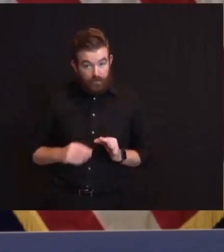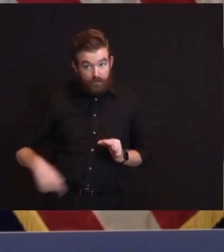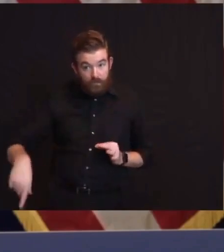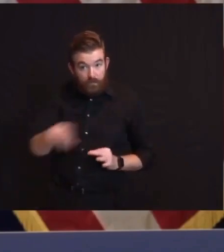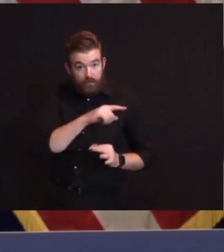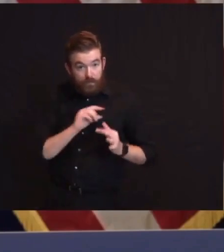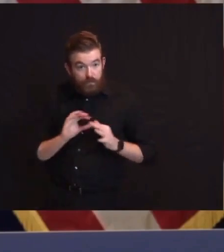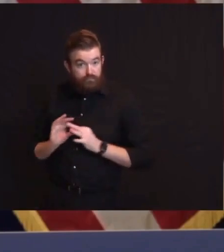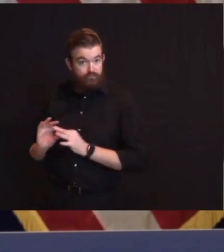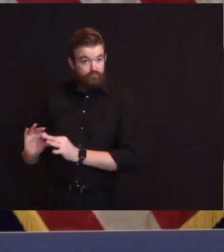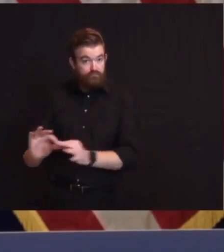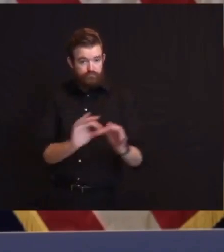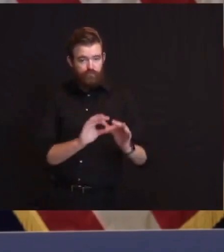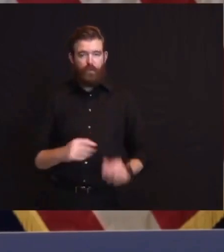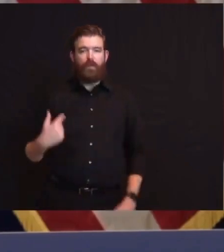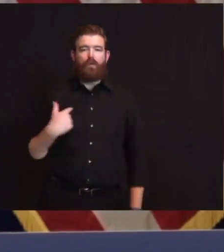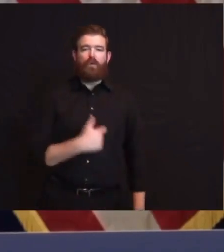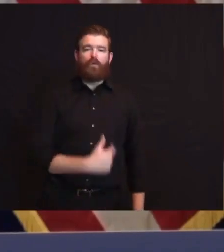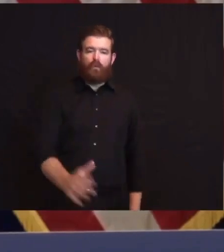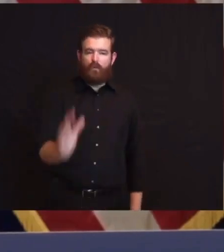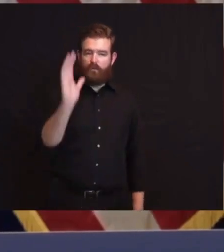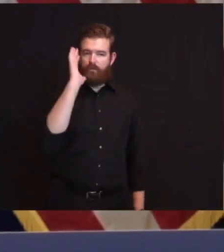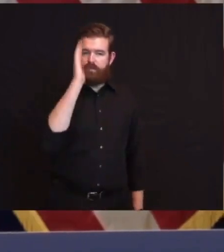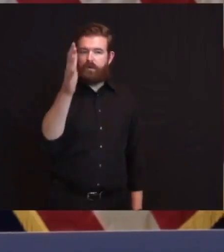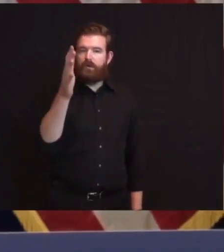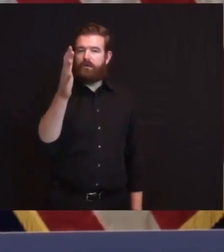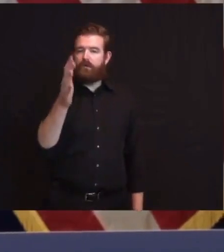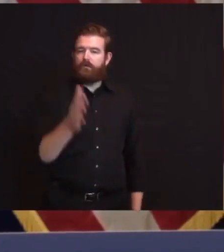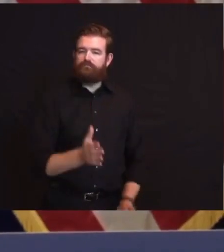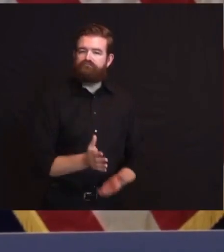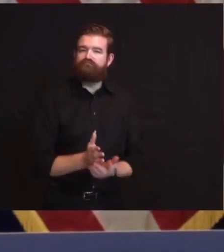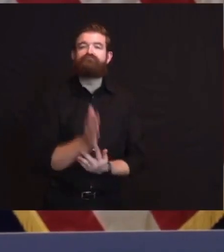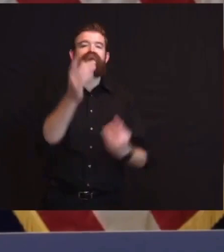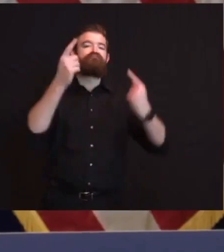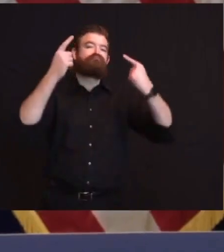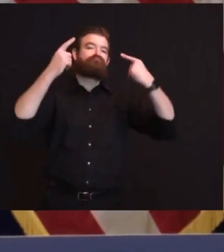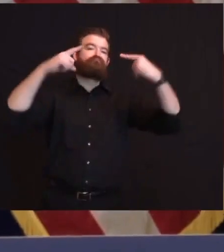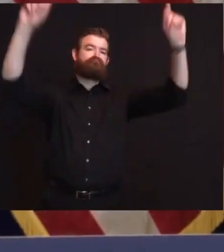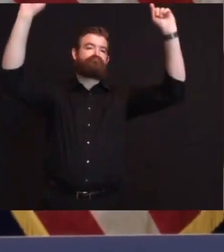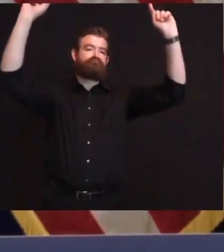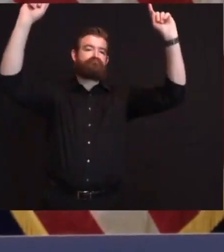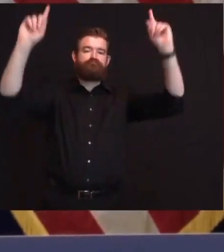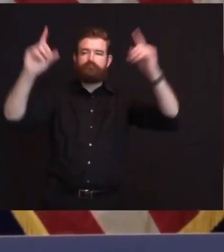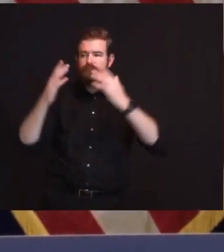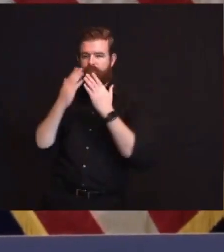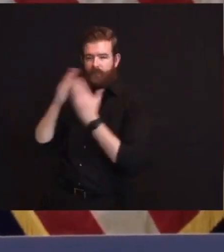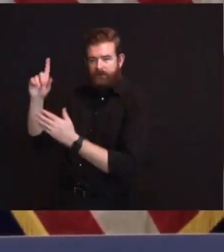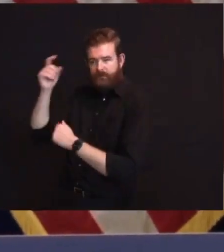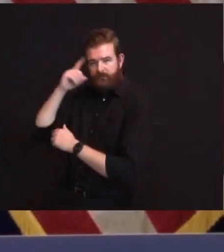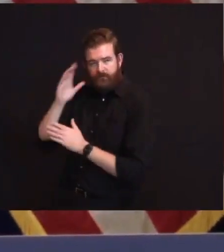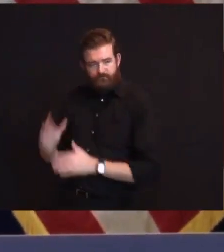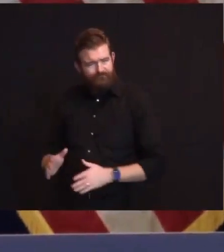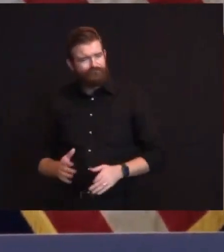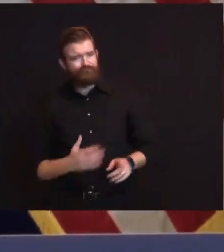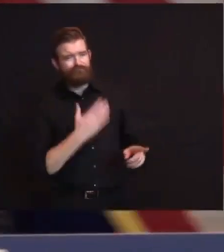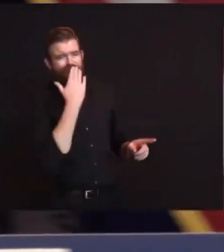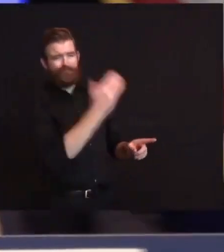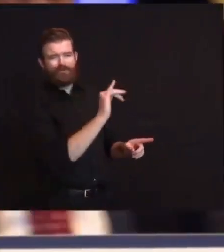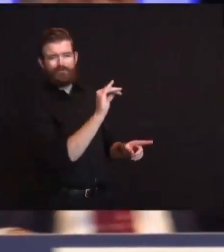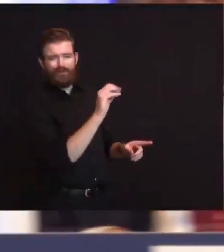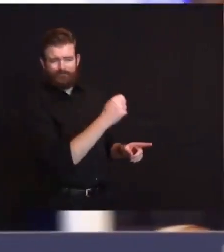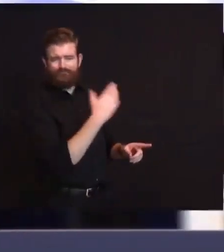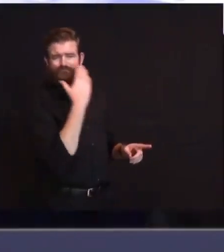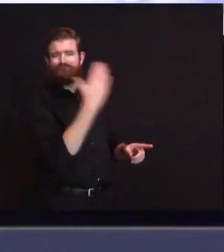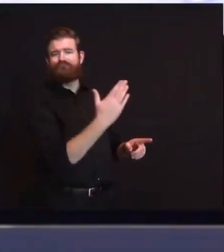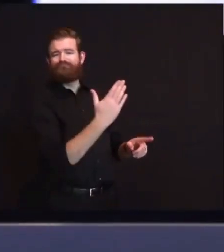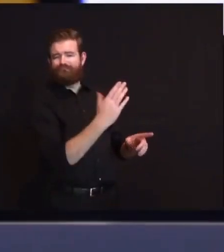we will eventually get through this. Thank you, Governor. Joe, thank you. Thank you for your kind words.